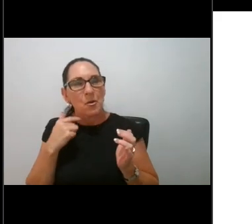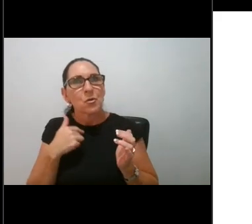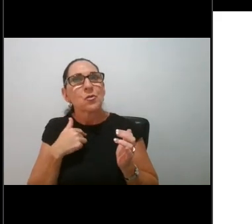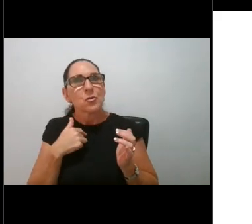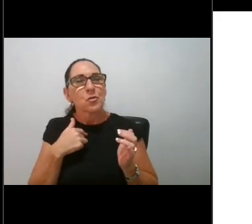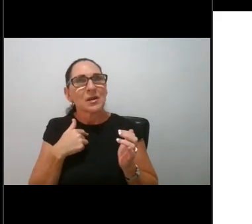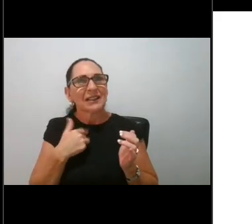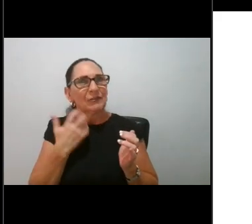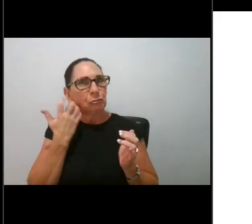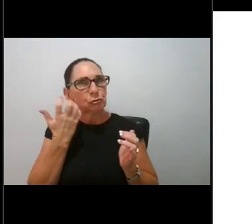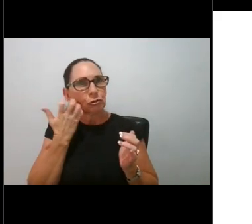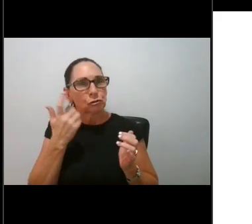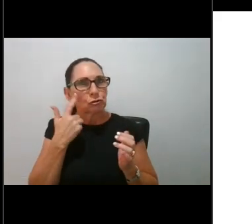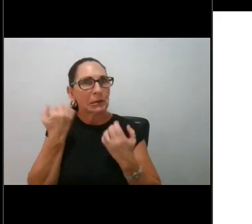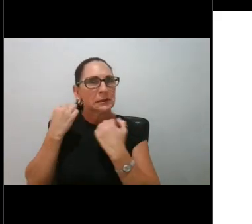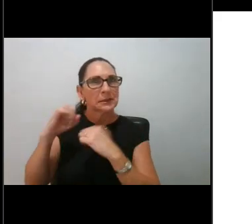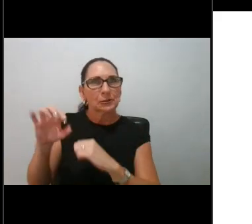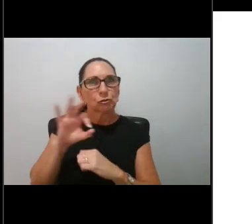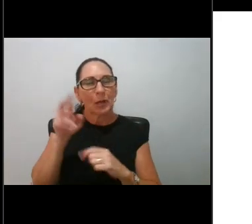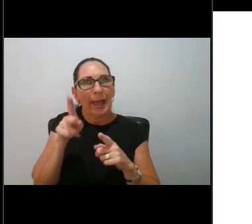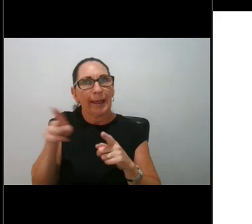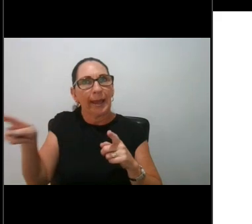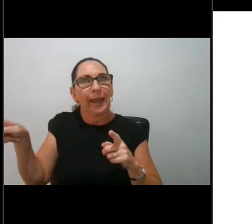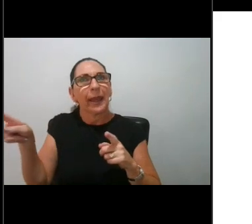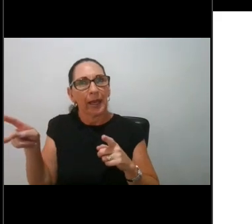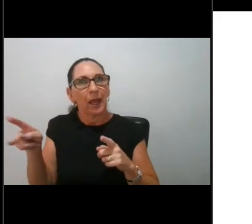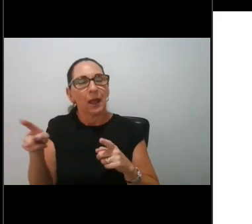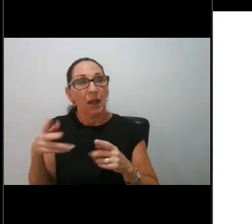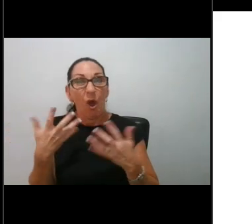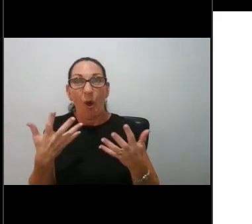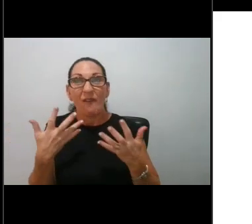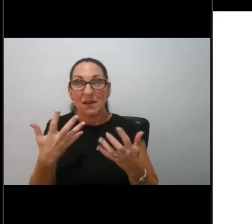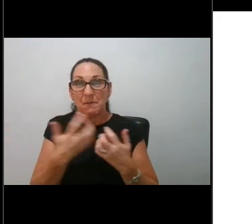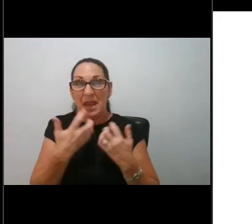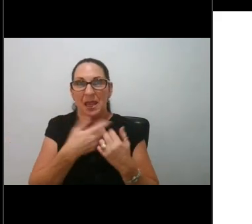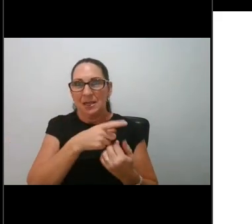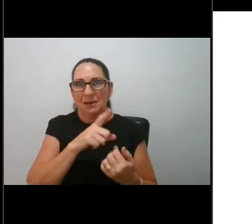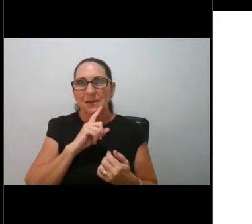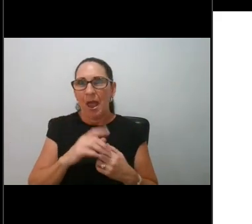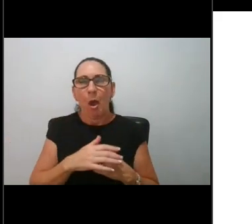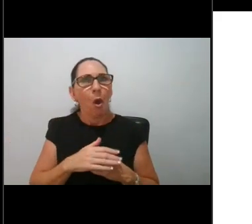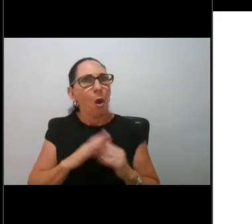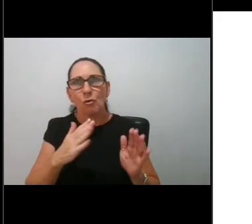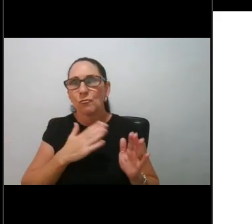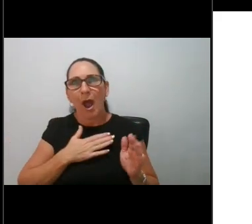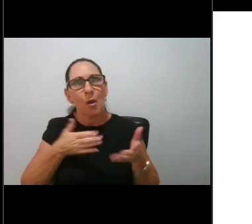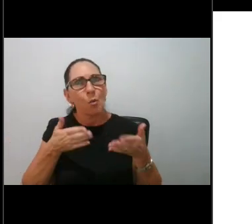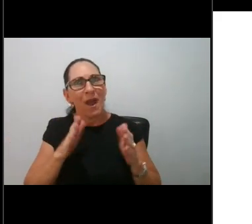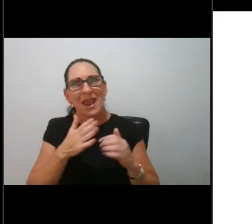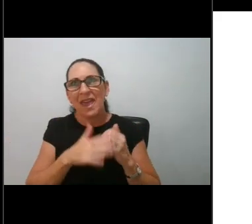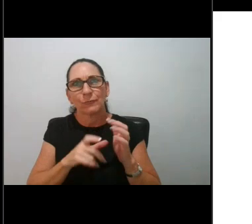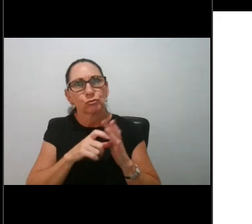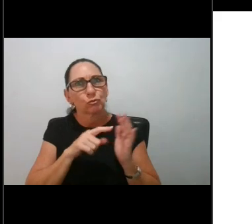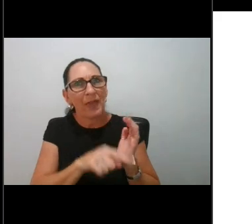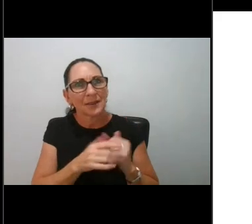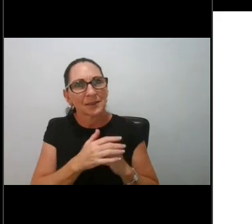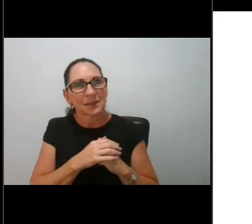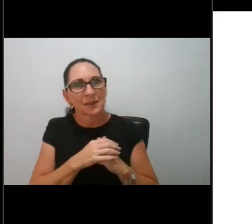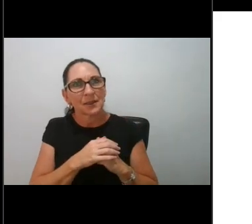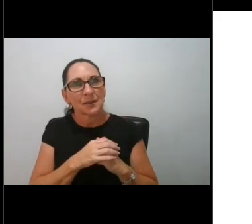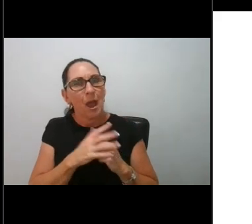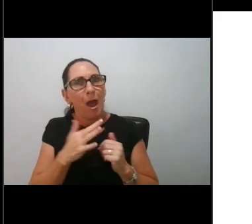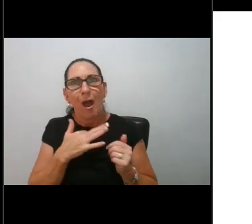reoffending. Often people say, you know, that was completely out of character. I want the person I've harmed to understand that that's not the real me.